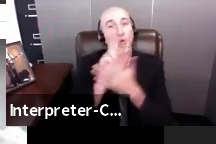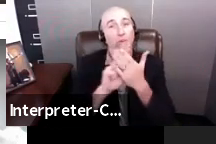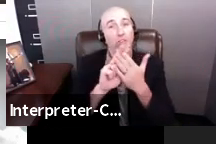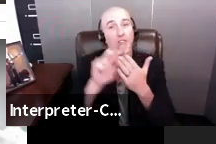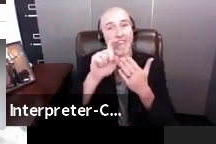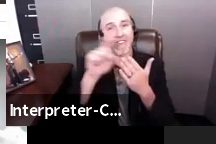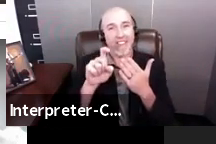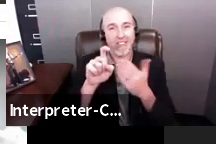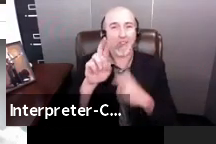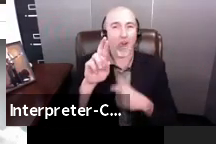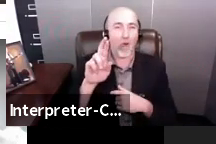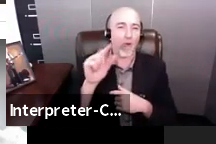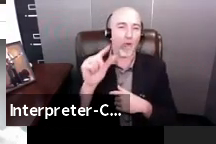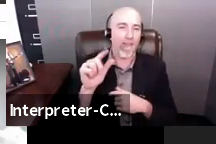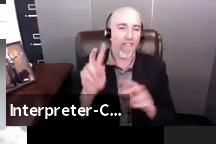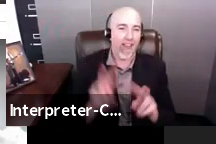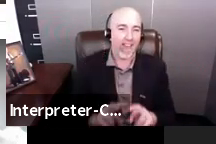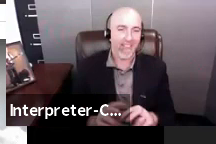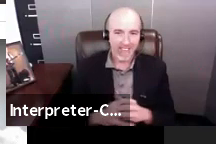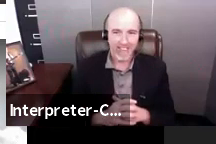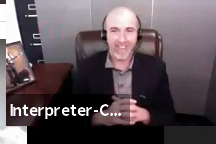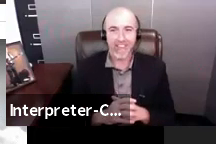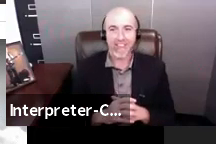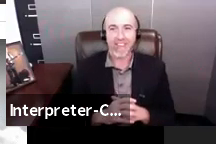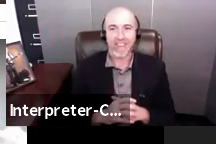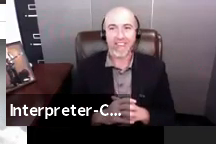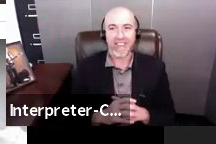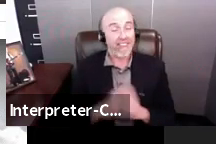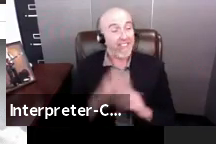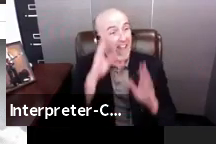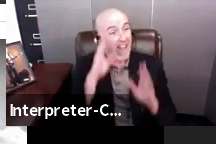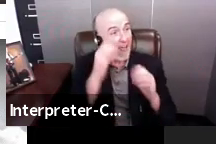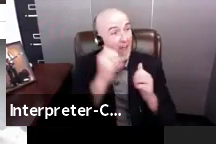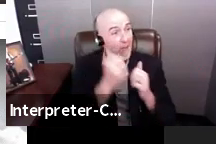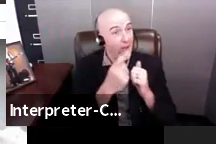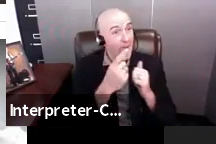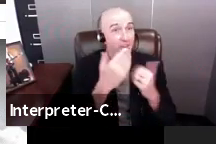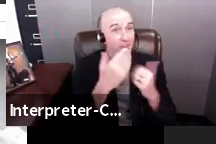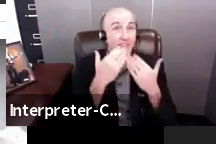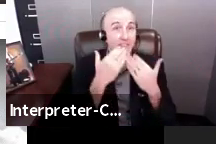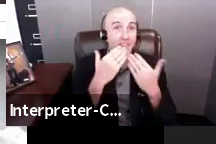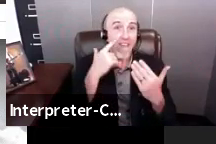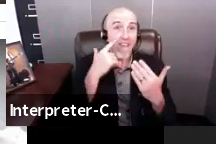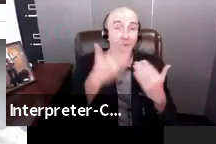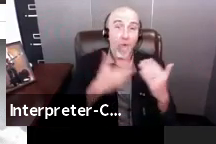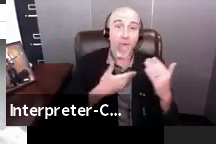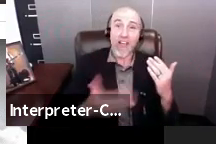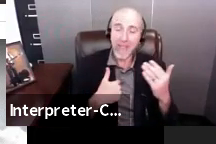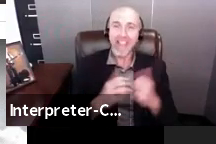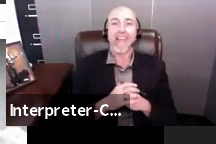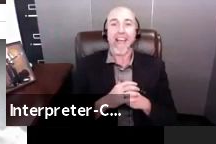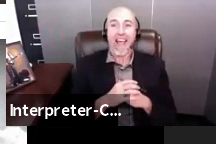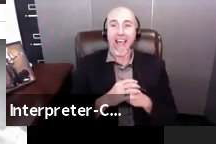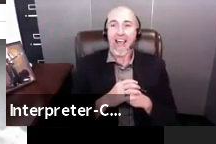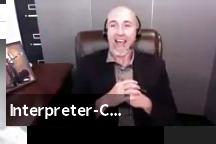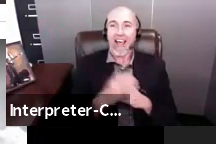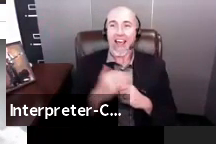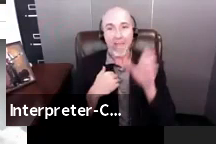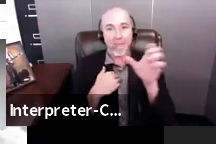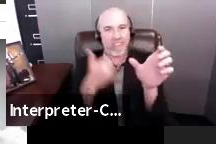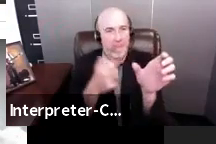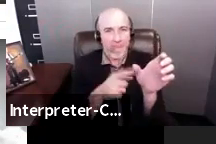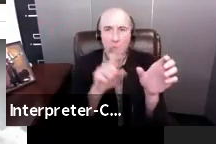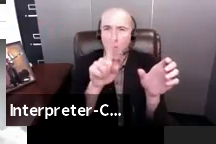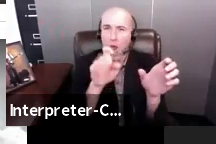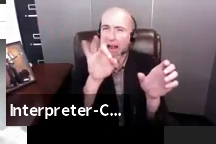Rio Grande Valley. Hello, everybody. Thank you for inviting me, and I'm setting my timer for my